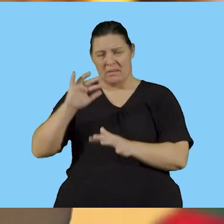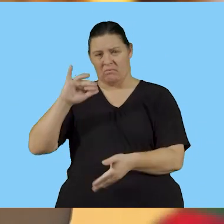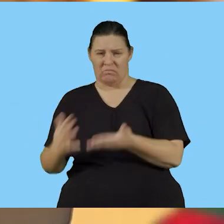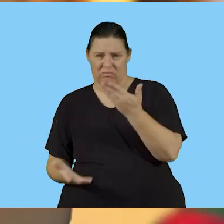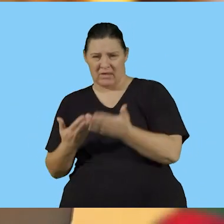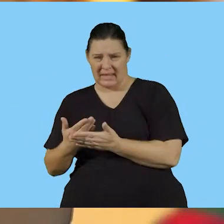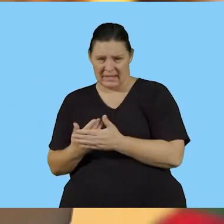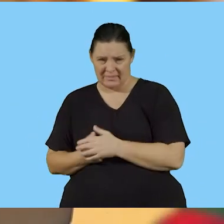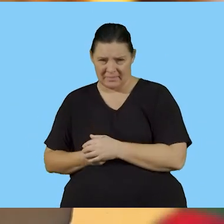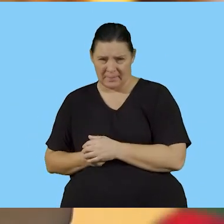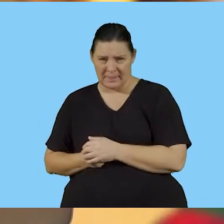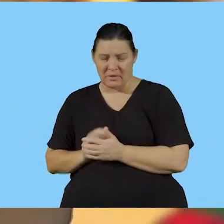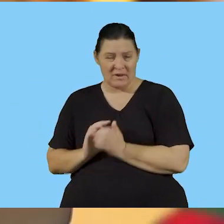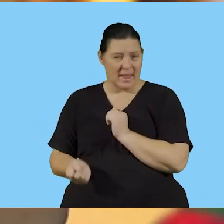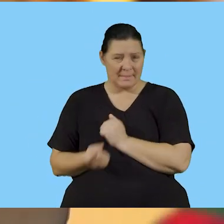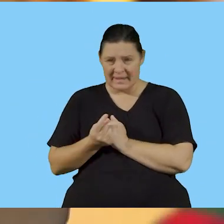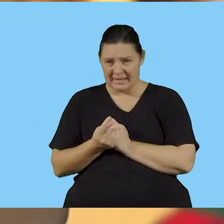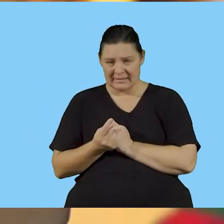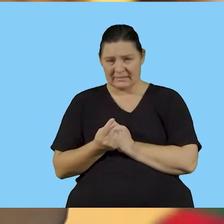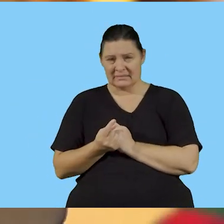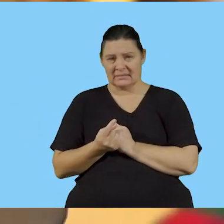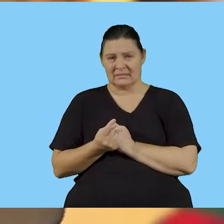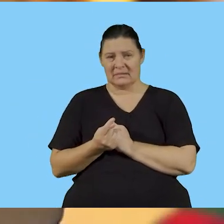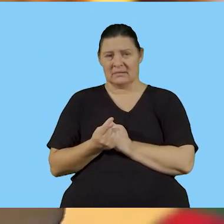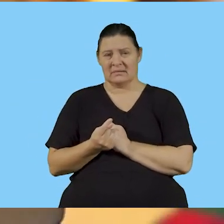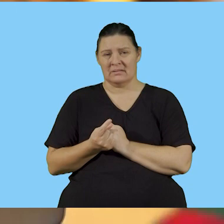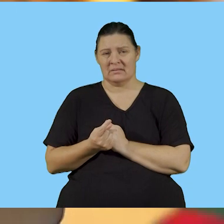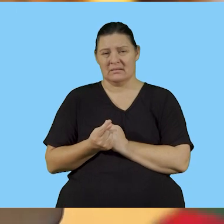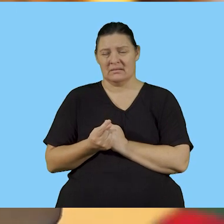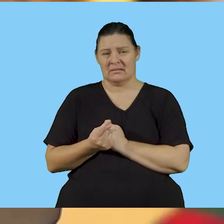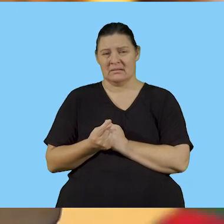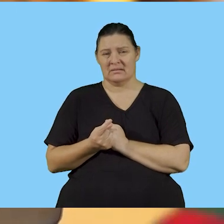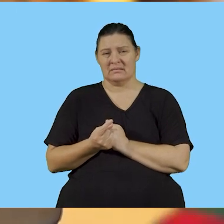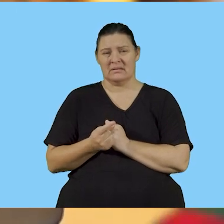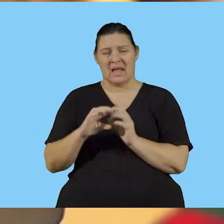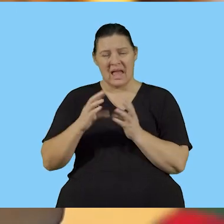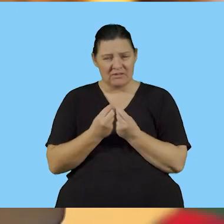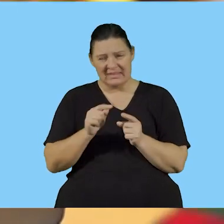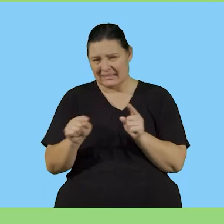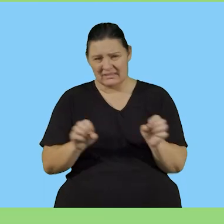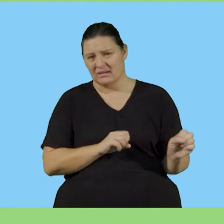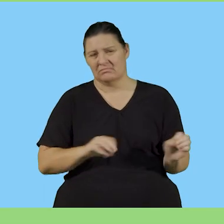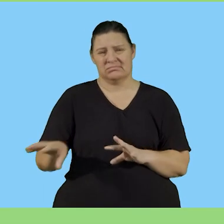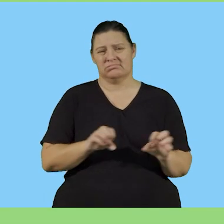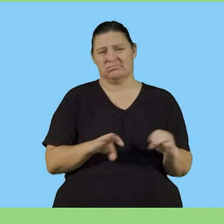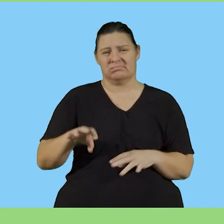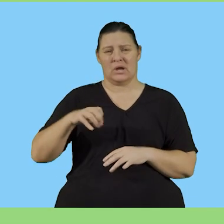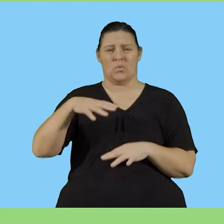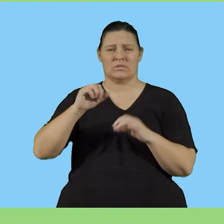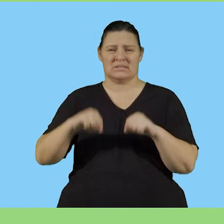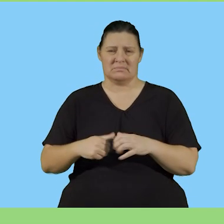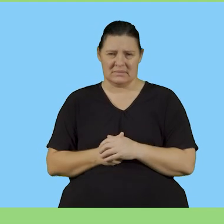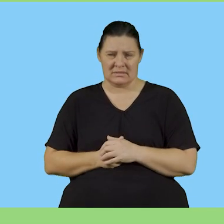the ecosystem. It is floods. When they take place, they move pesticides, industrial waste, sewage, everything into